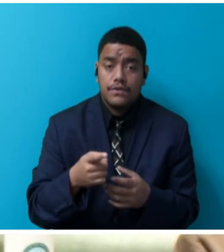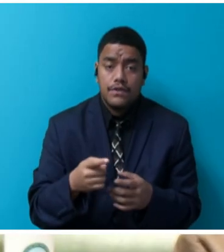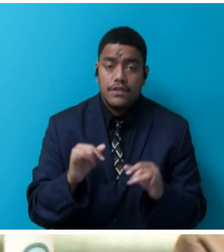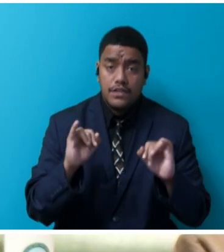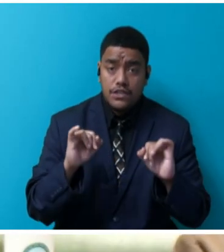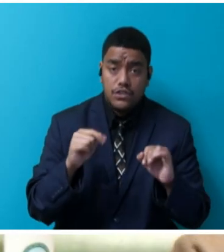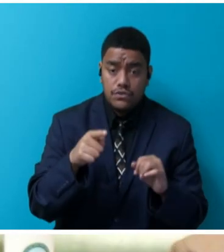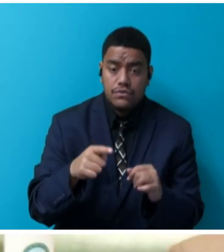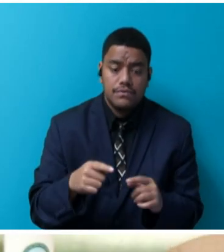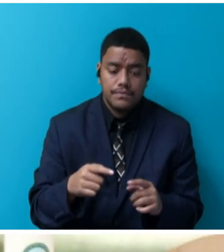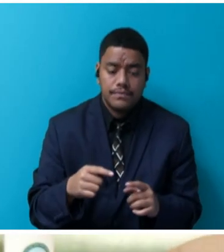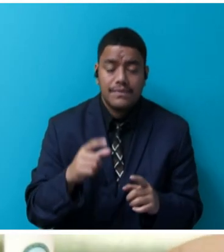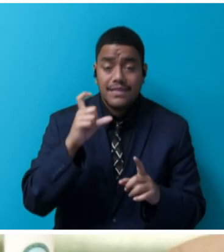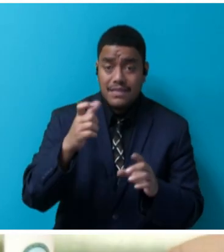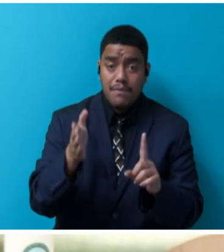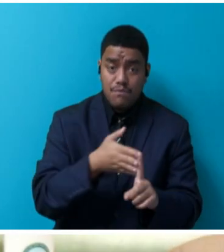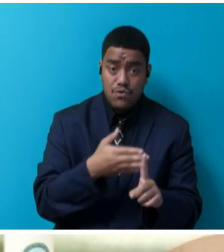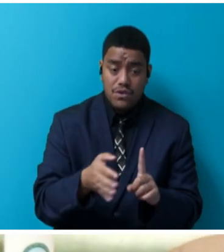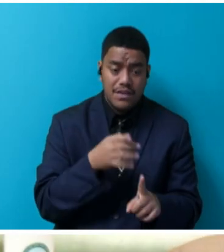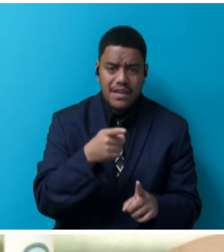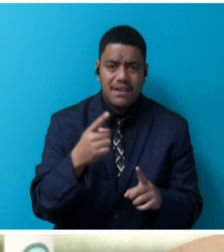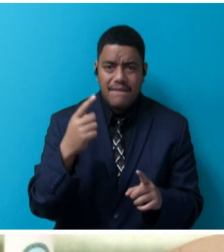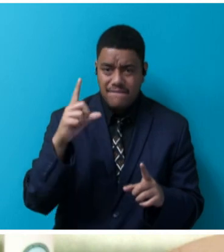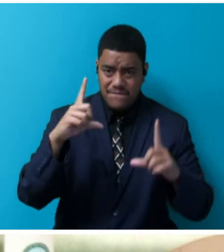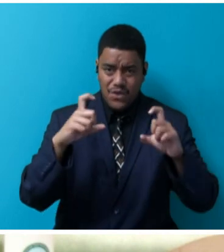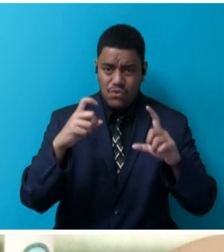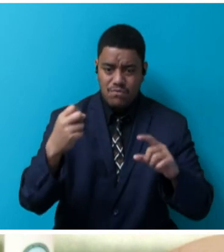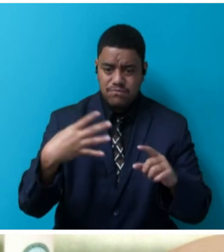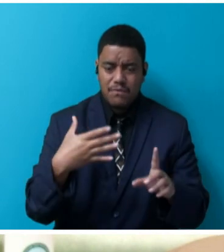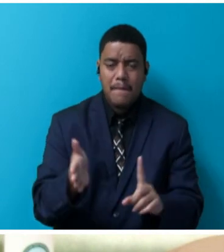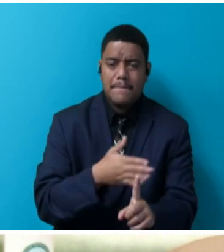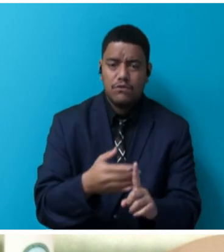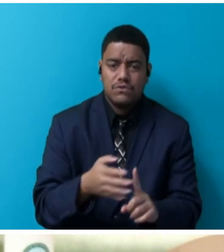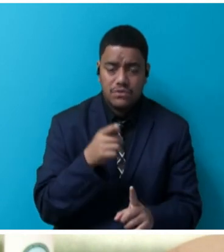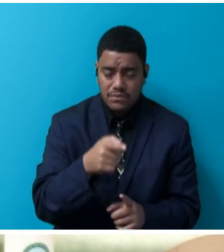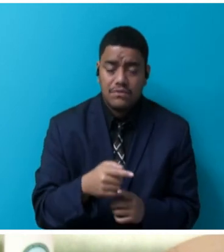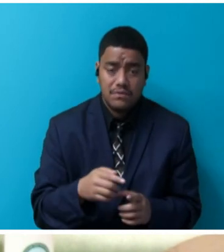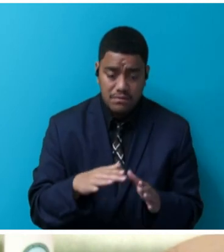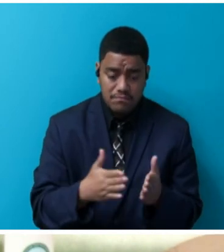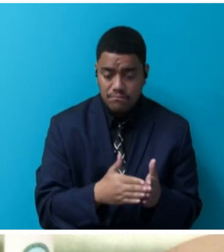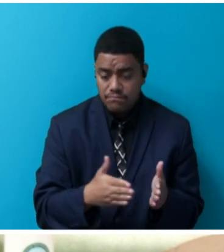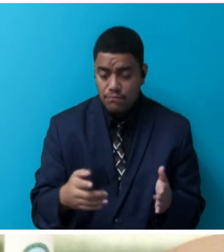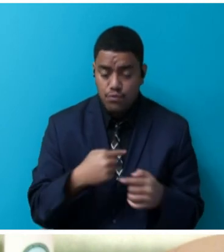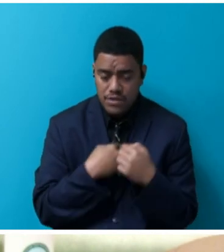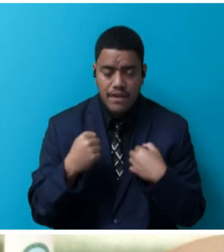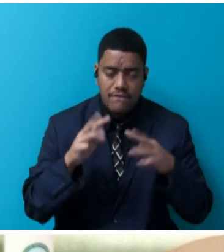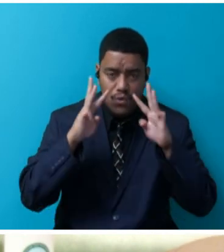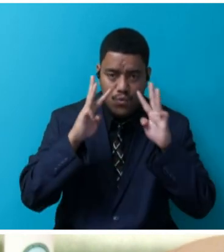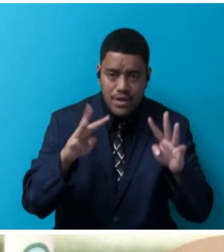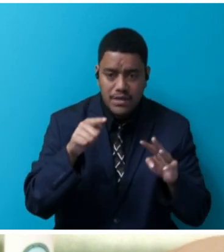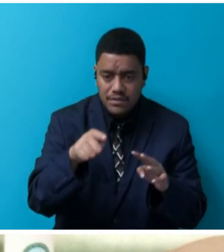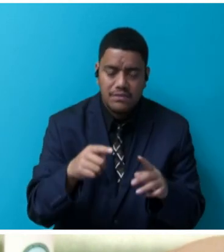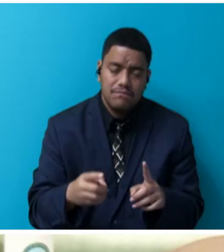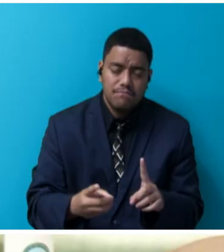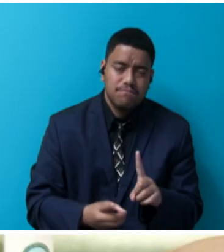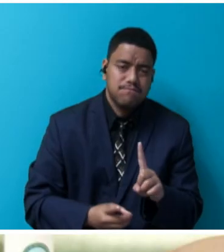as cyberbullying and image-based abuse. Since then, we have witnessed the rapid